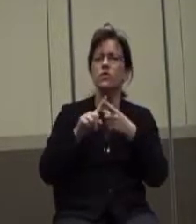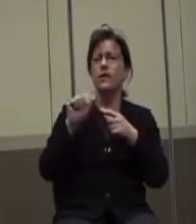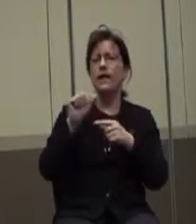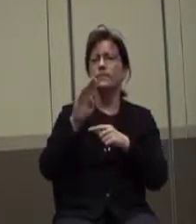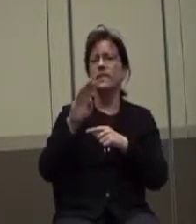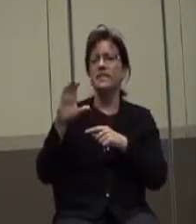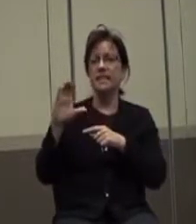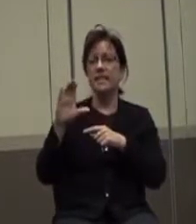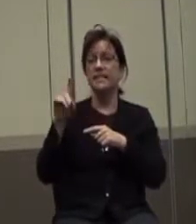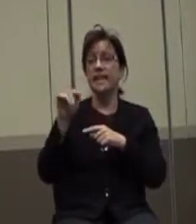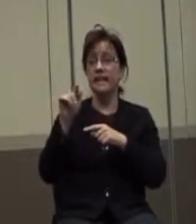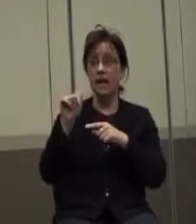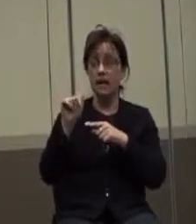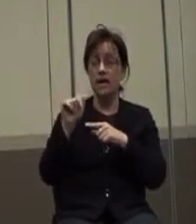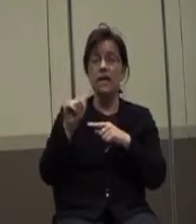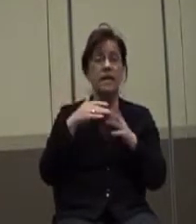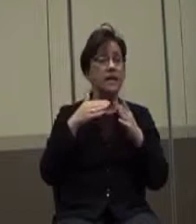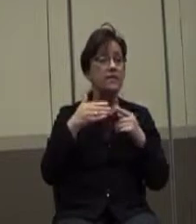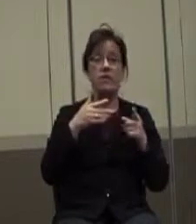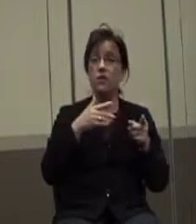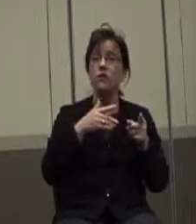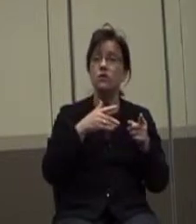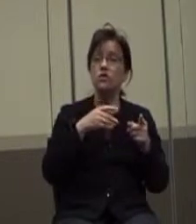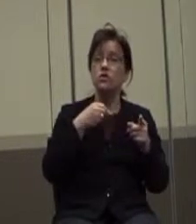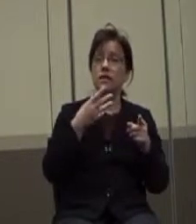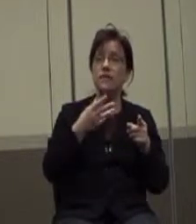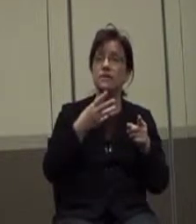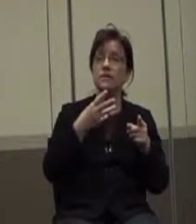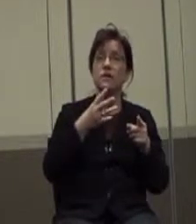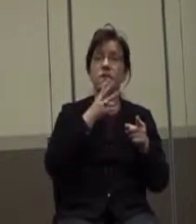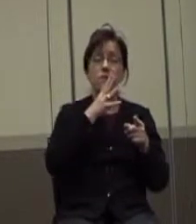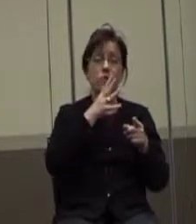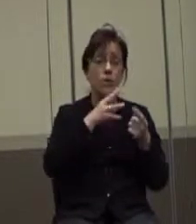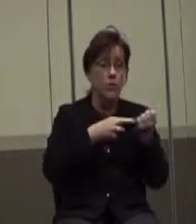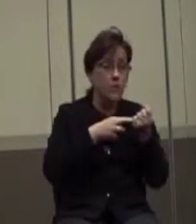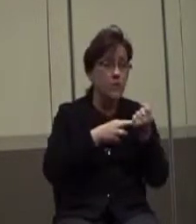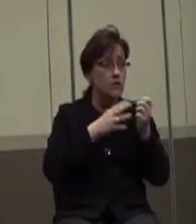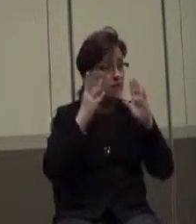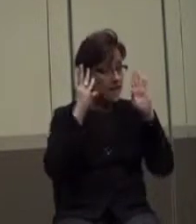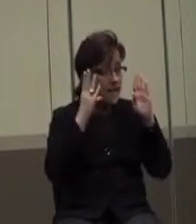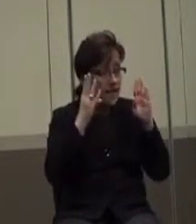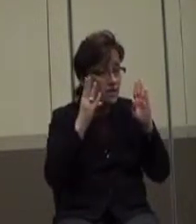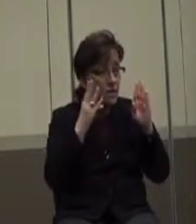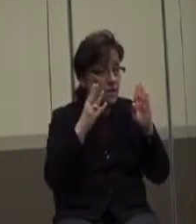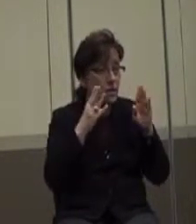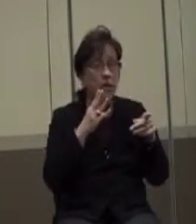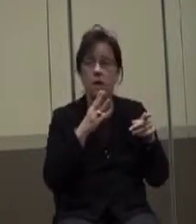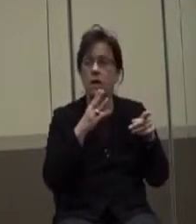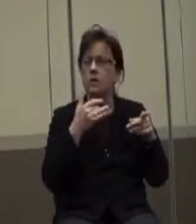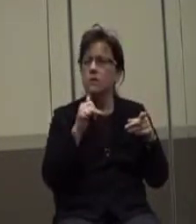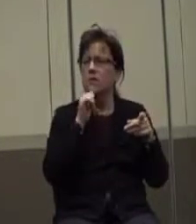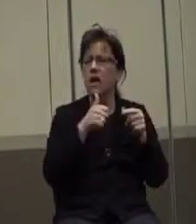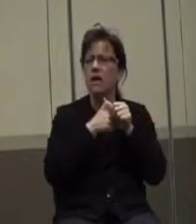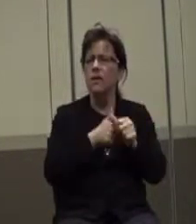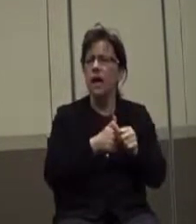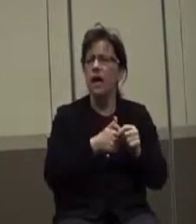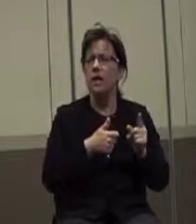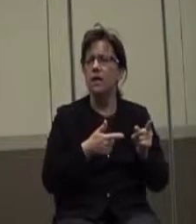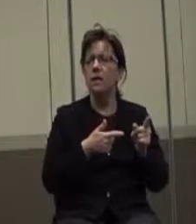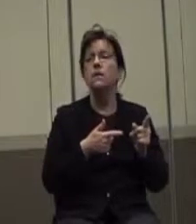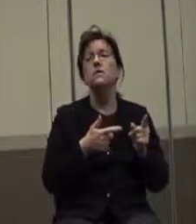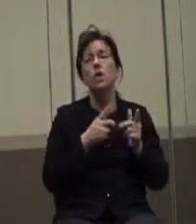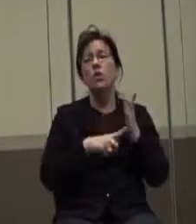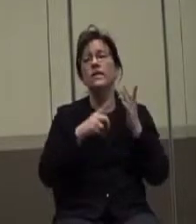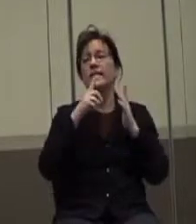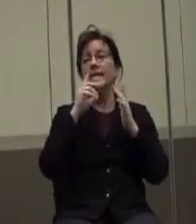ABC data, and even when she provides the verbal reinforcement, giving the attention, she still doesn't comply to that.